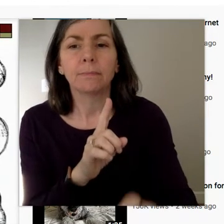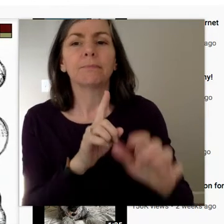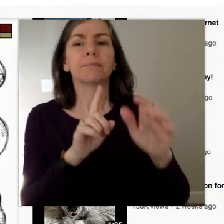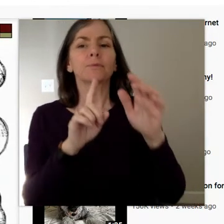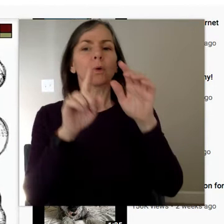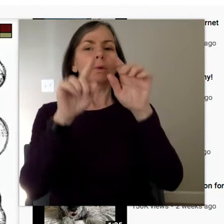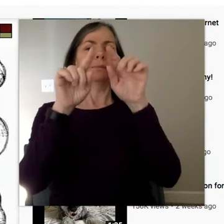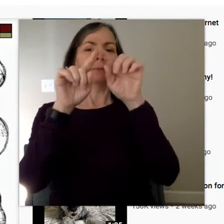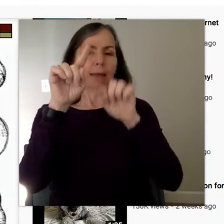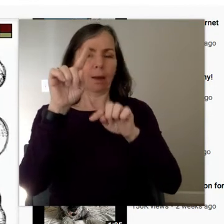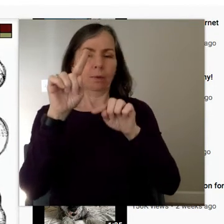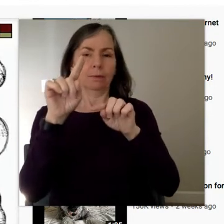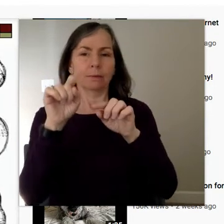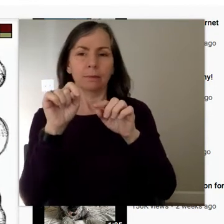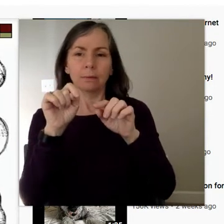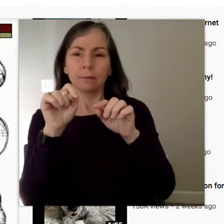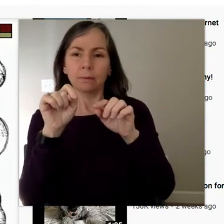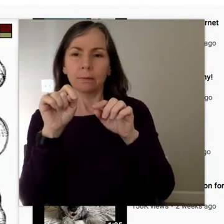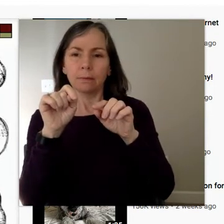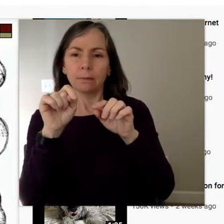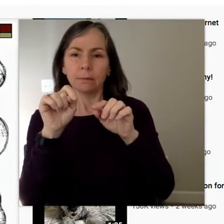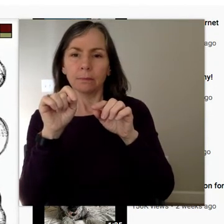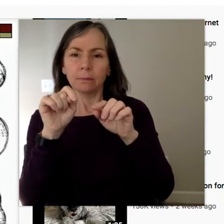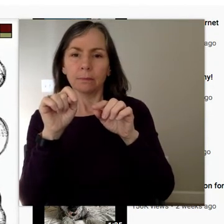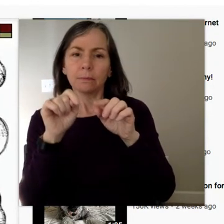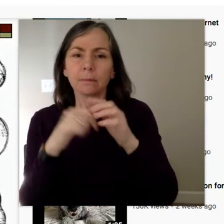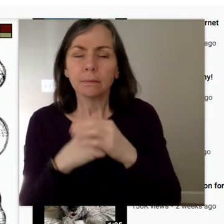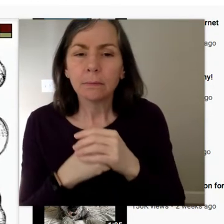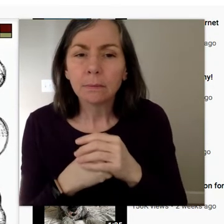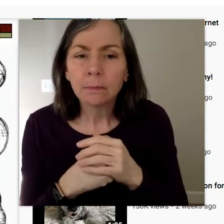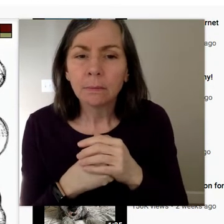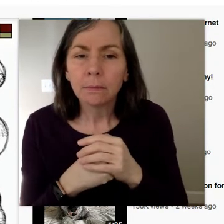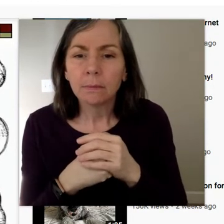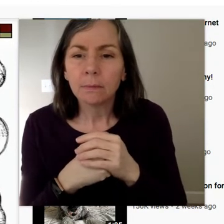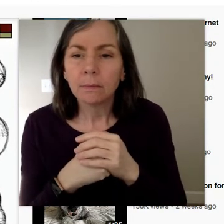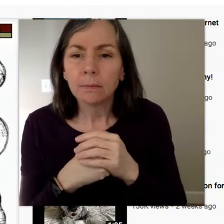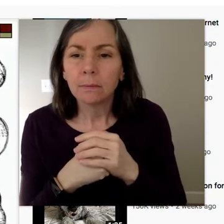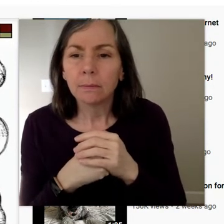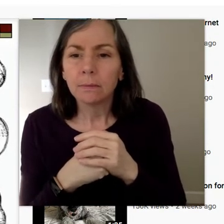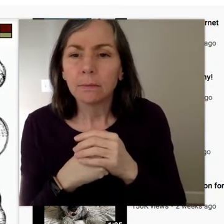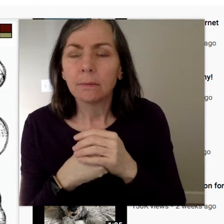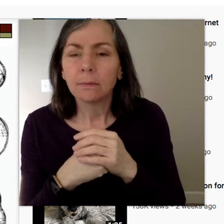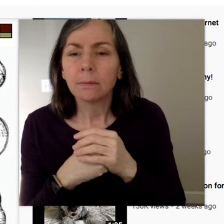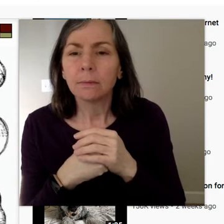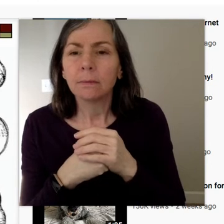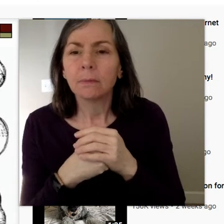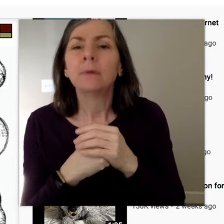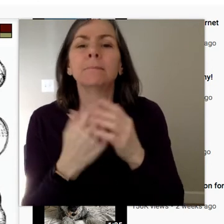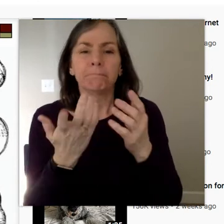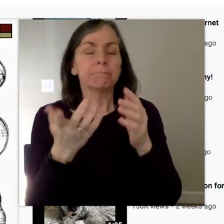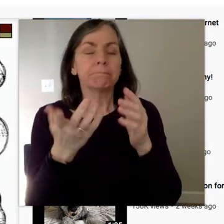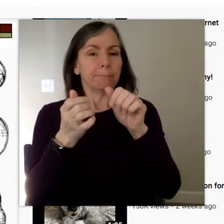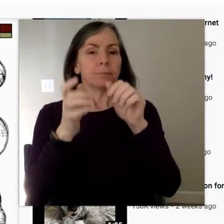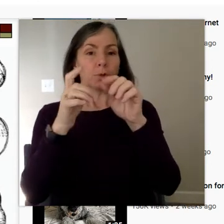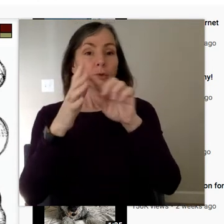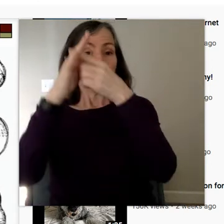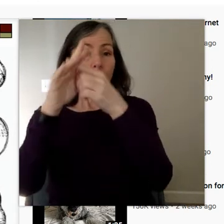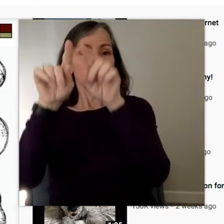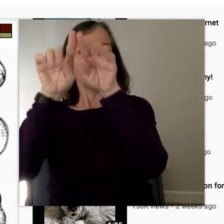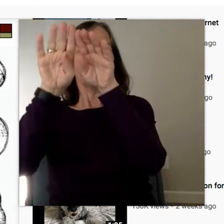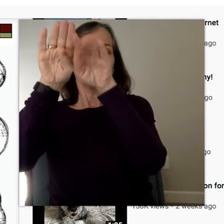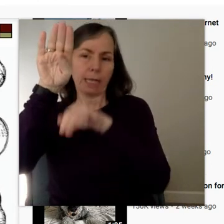Organisms in their different life phases. This is a fish, salamander, tortoise, a